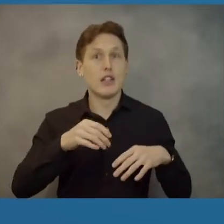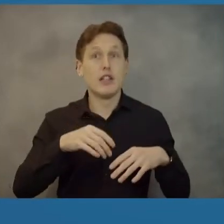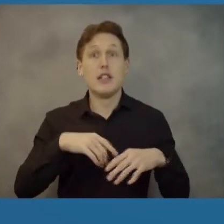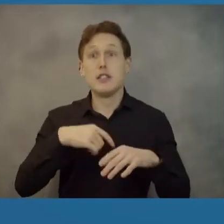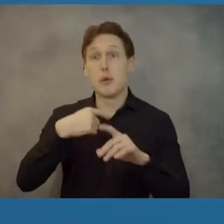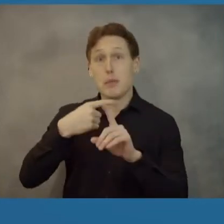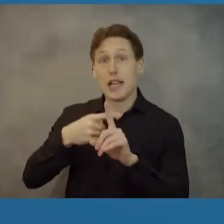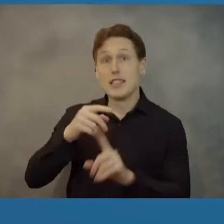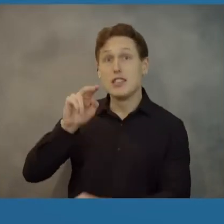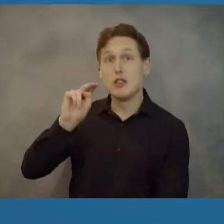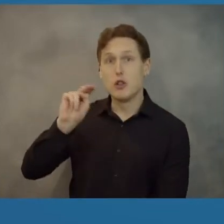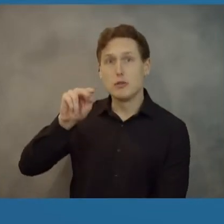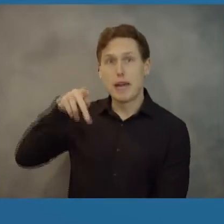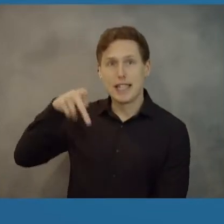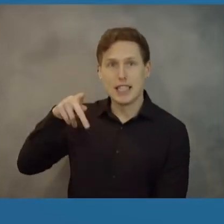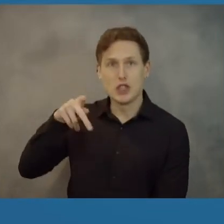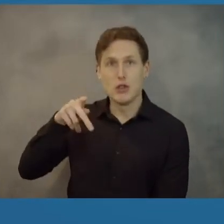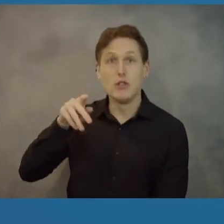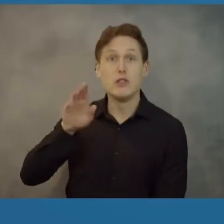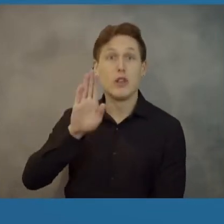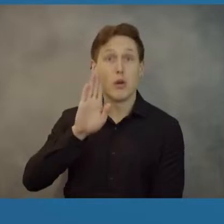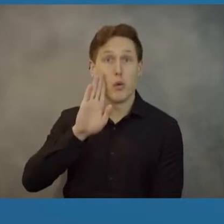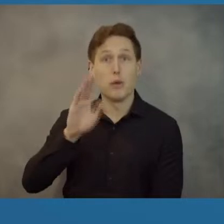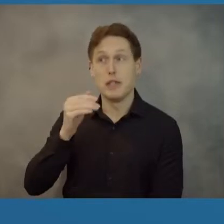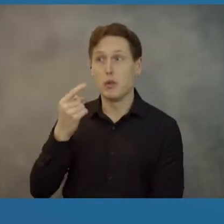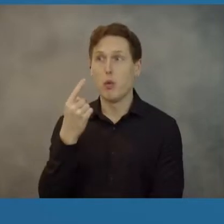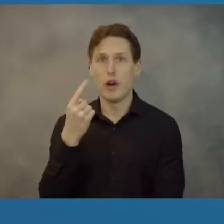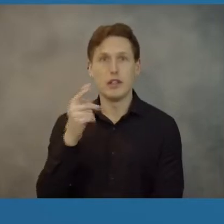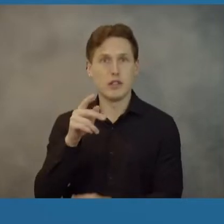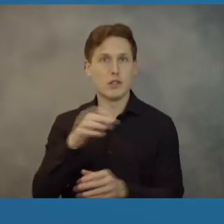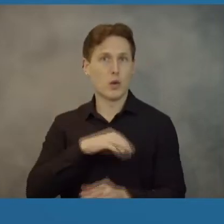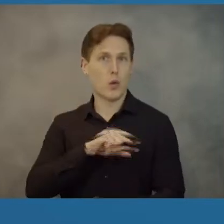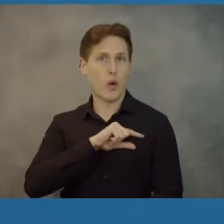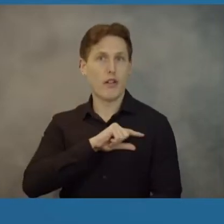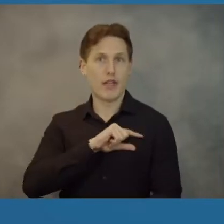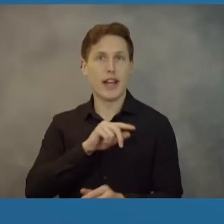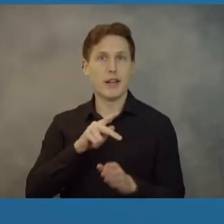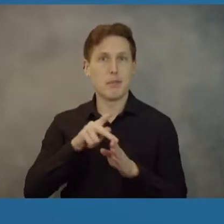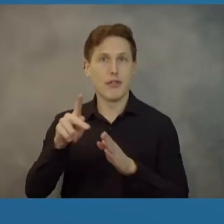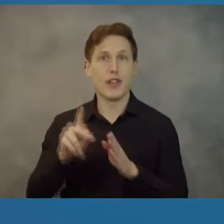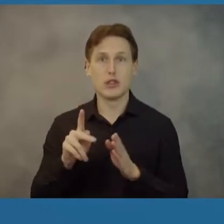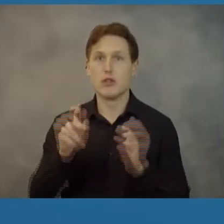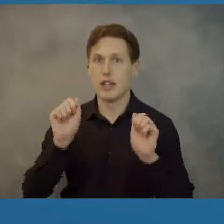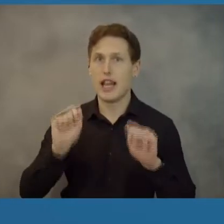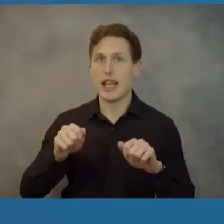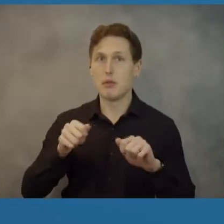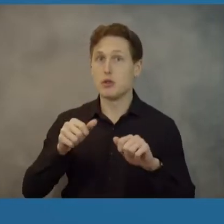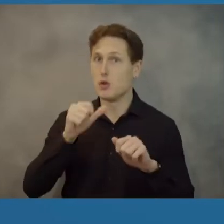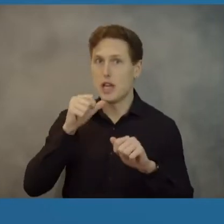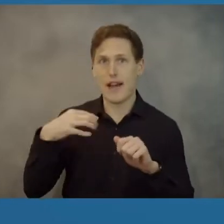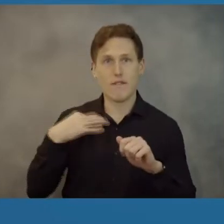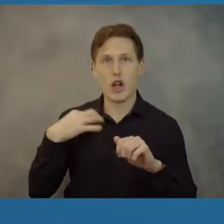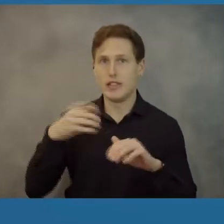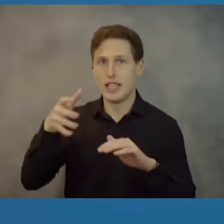be one of the professionals that are involuntarily committing people. And then,